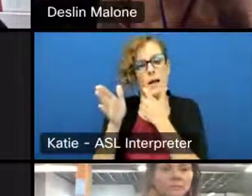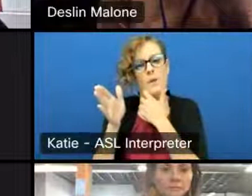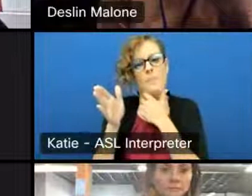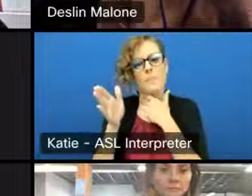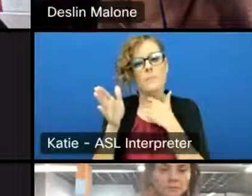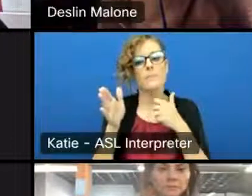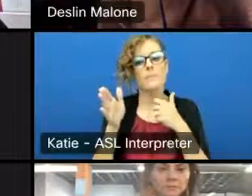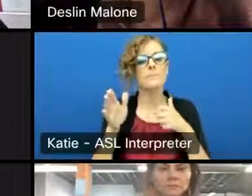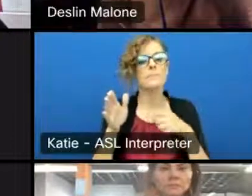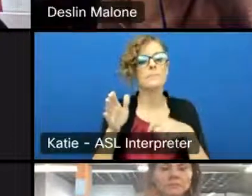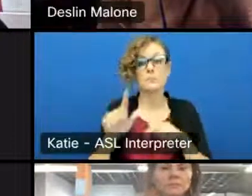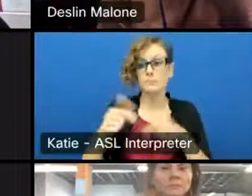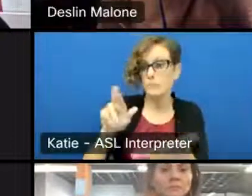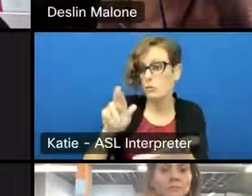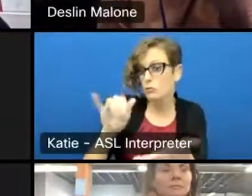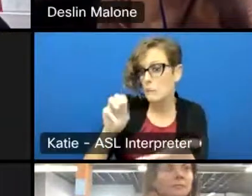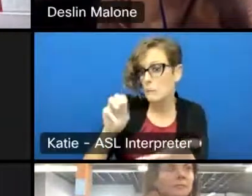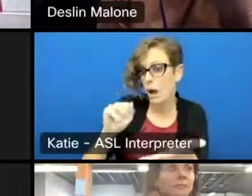see if REMA